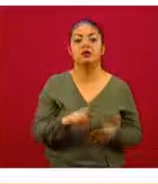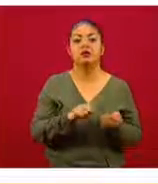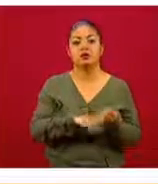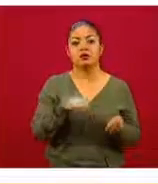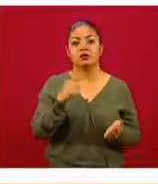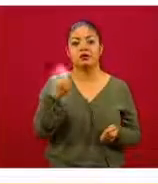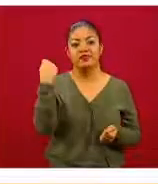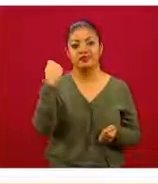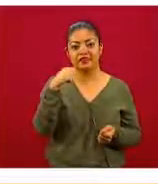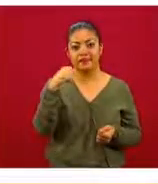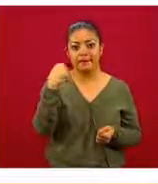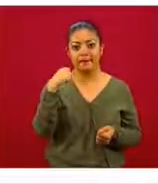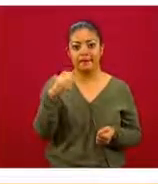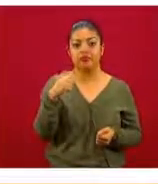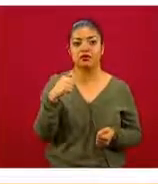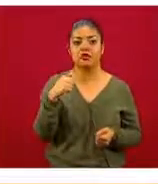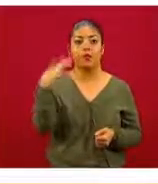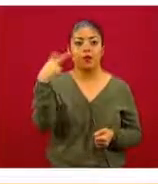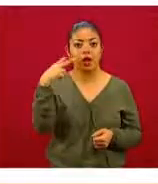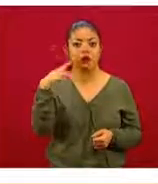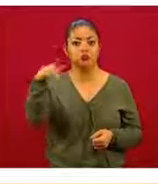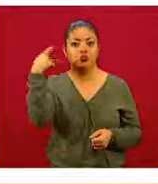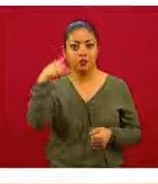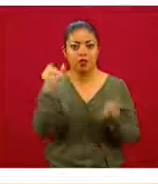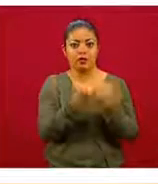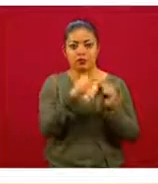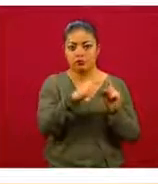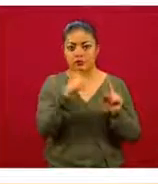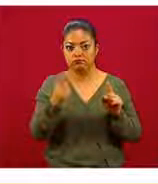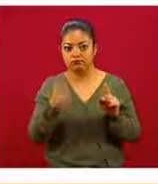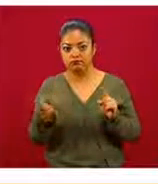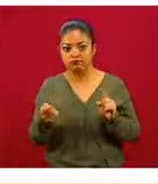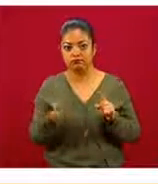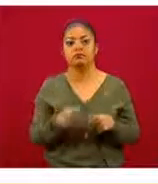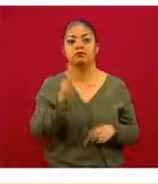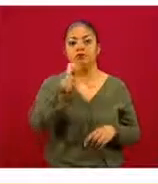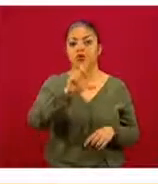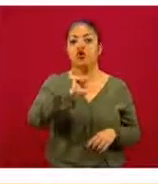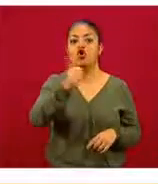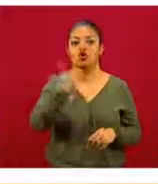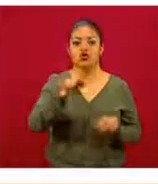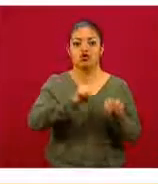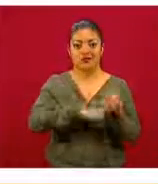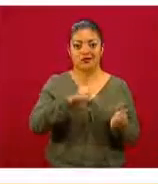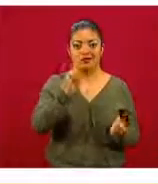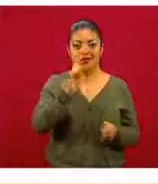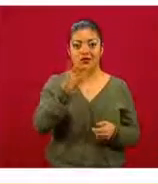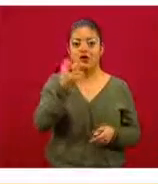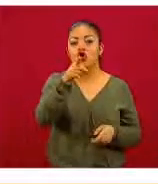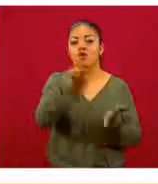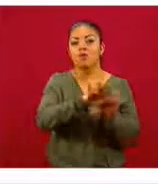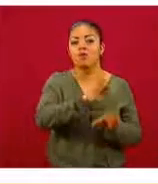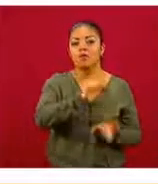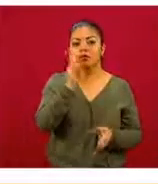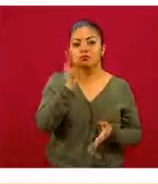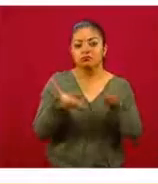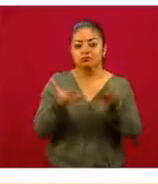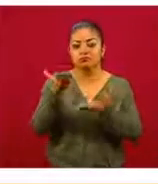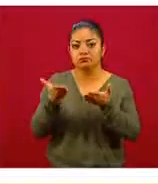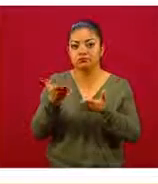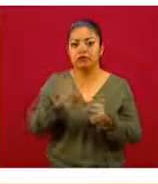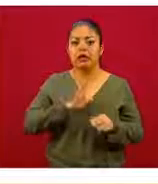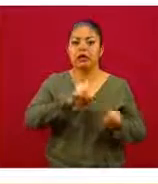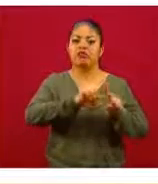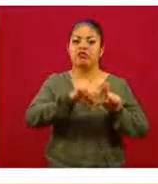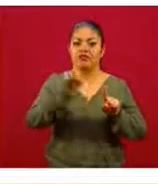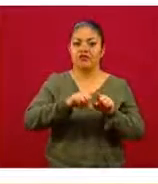this transmission of this disease is in the Valley of Mexico. Here we see the incidence, and we